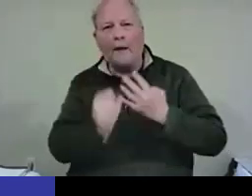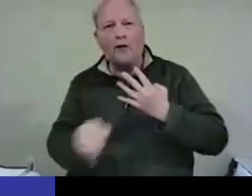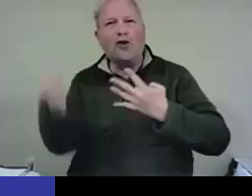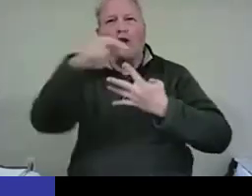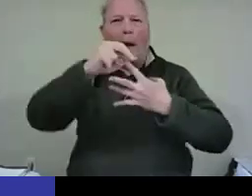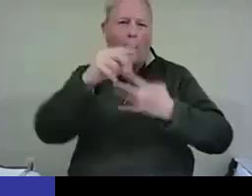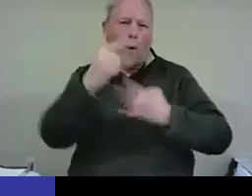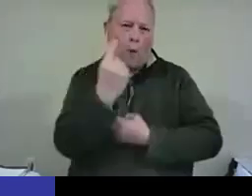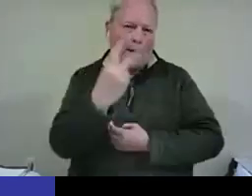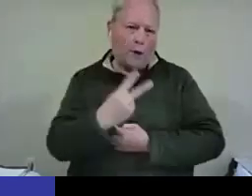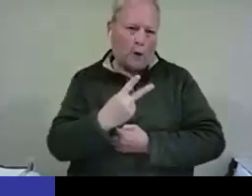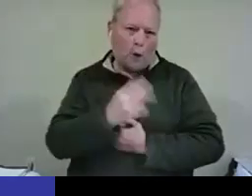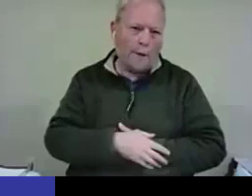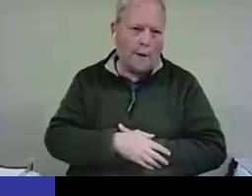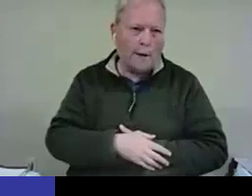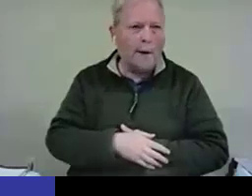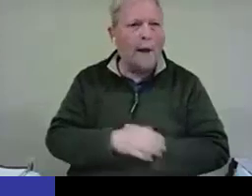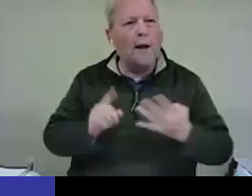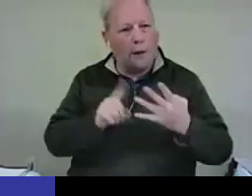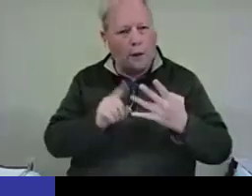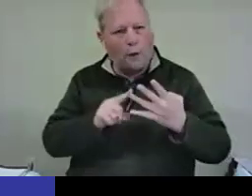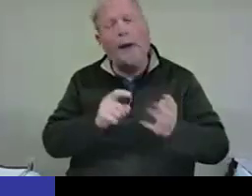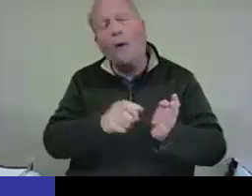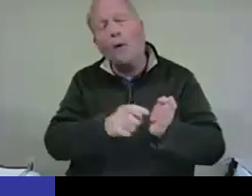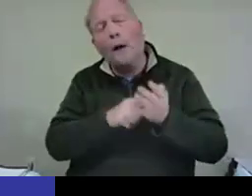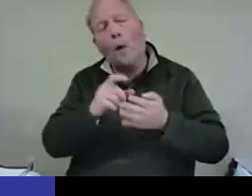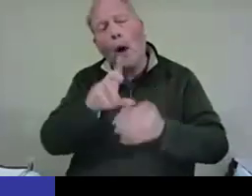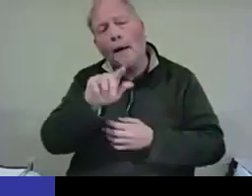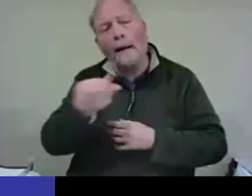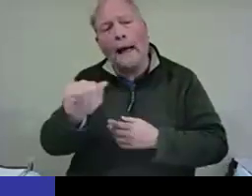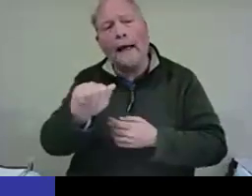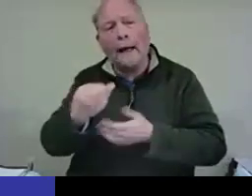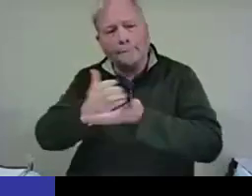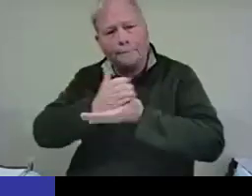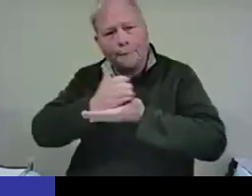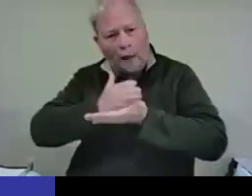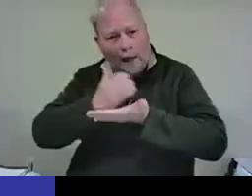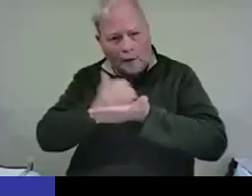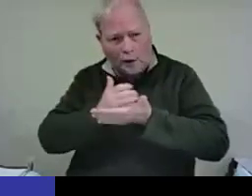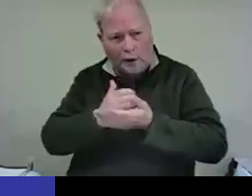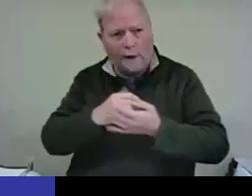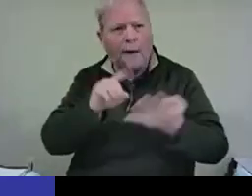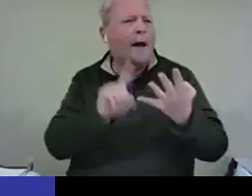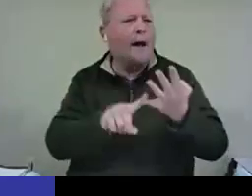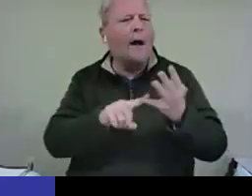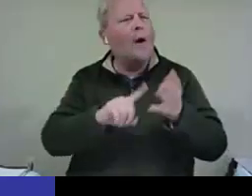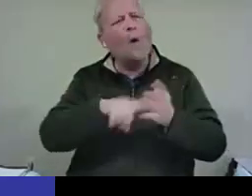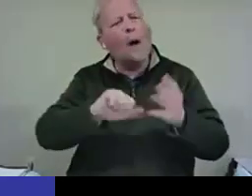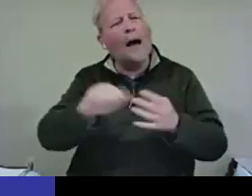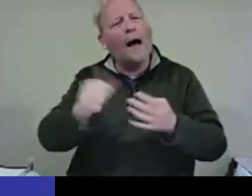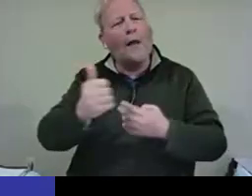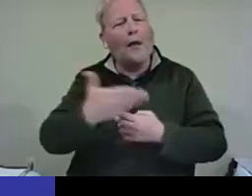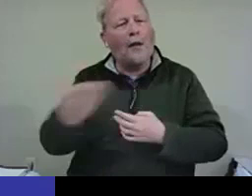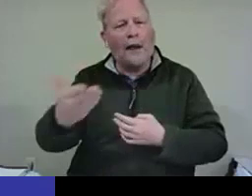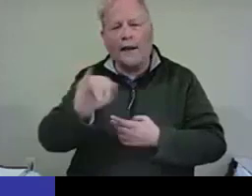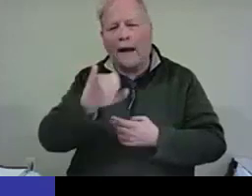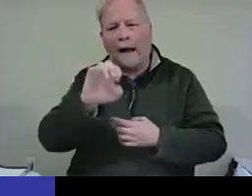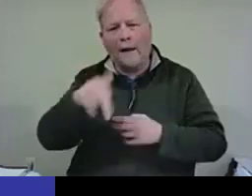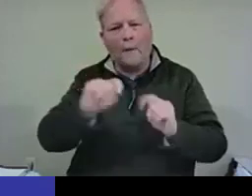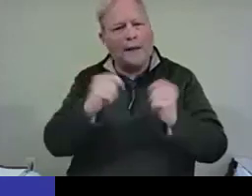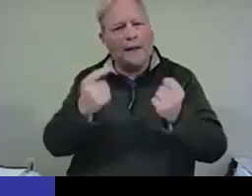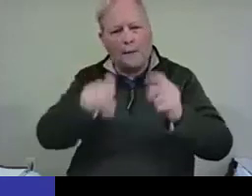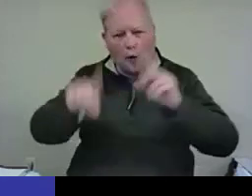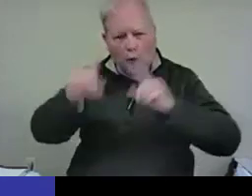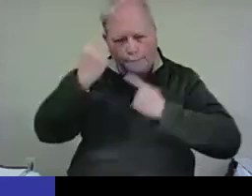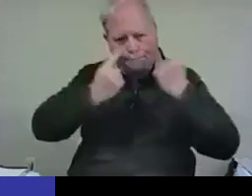data collection activities that are required, and then additional things that the IEP team needs to consider if they are evaluating